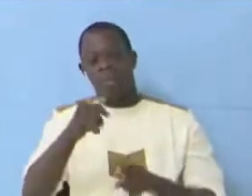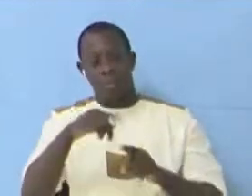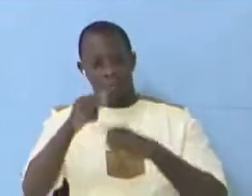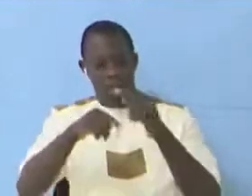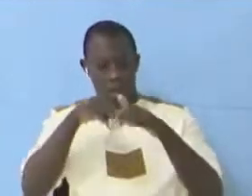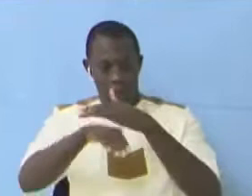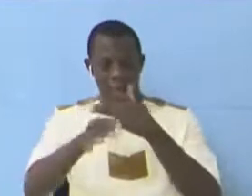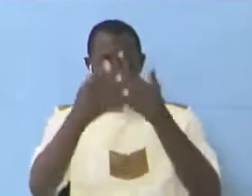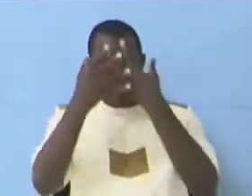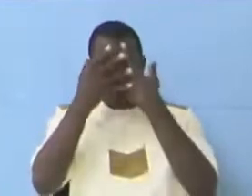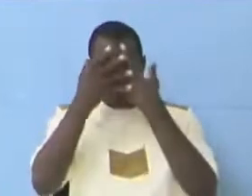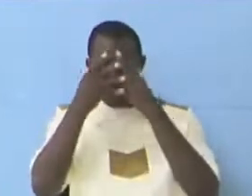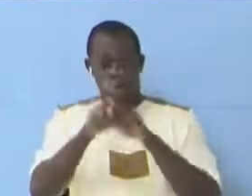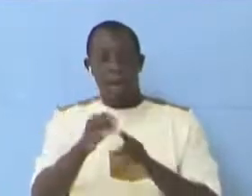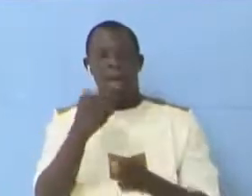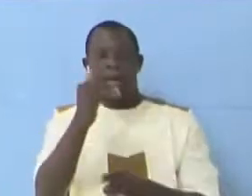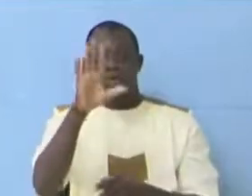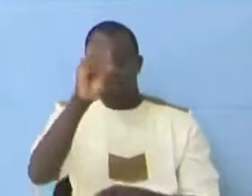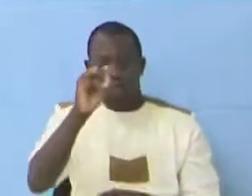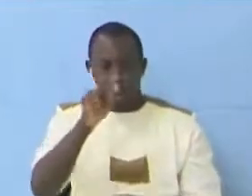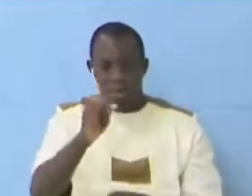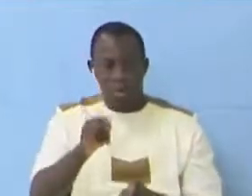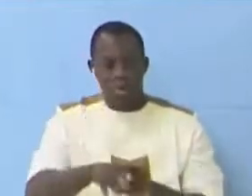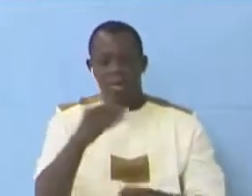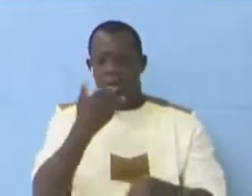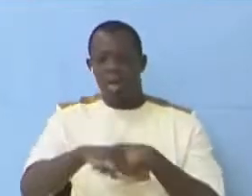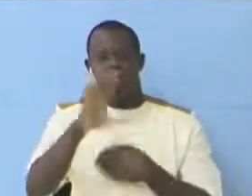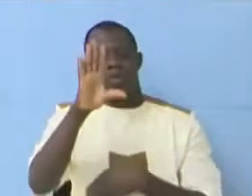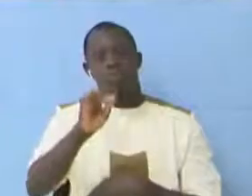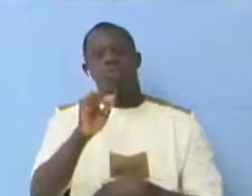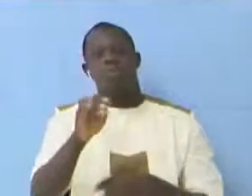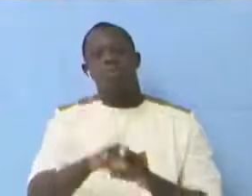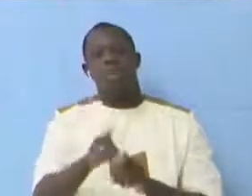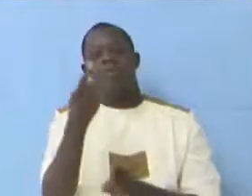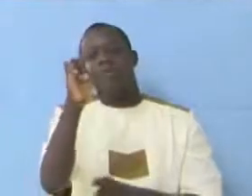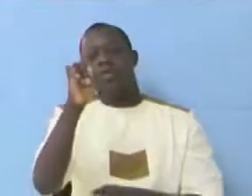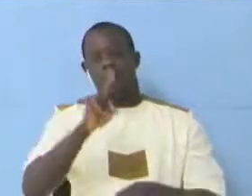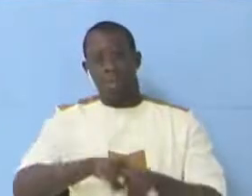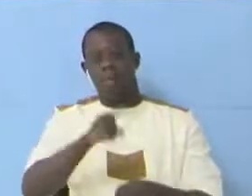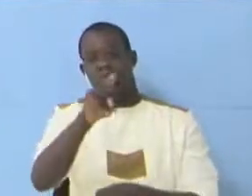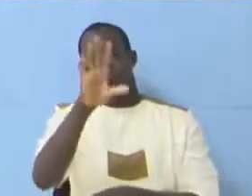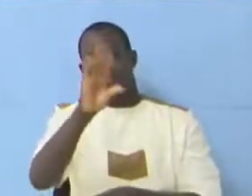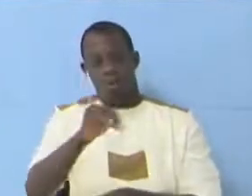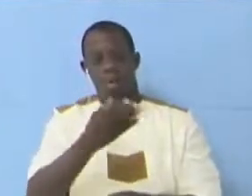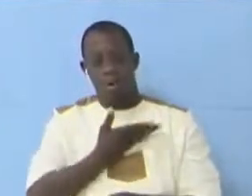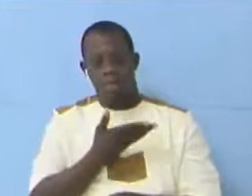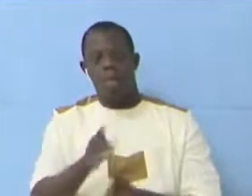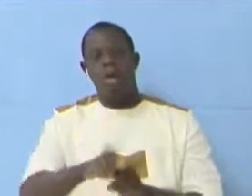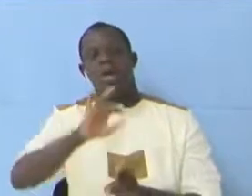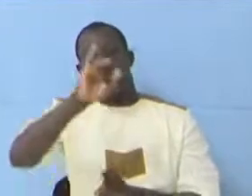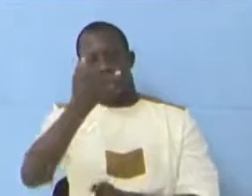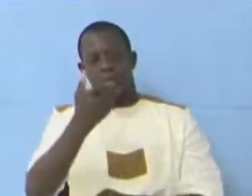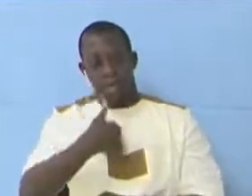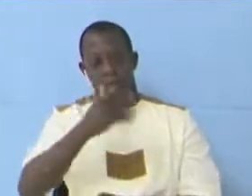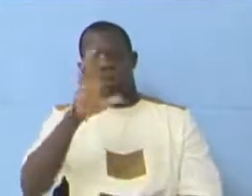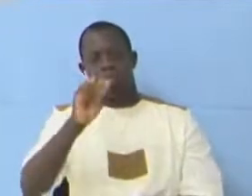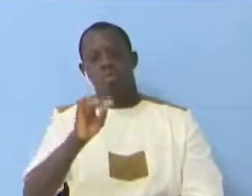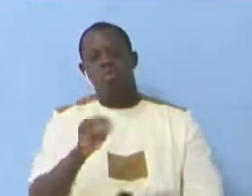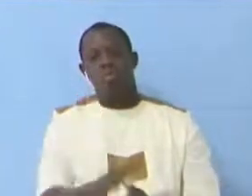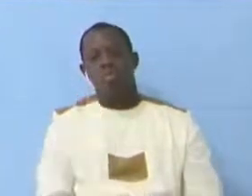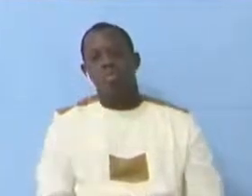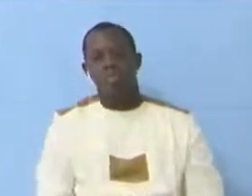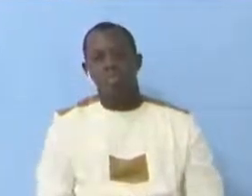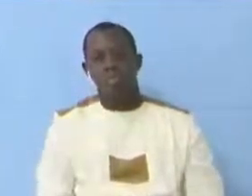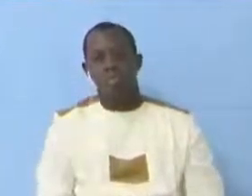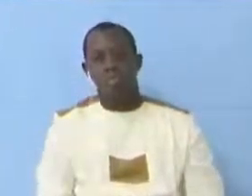ma ko defaat naam sax maa ngi woon ci kaso waaye nag wax nañ ma def waaye defuma ko. But the first time round you did? Yes, I did. Definitely I did. waaw bu njëkk bi moom defoon